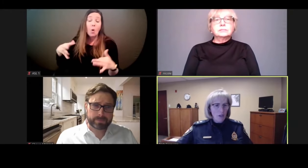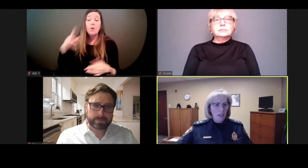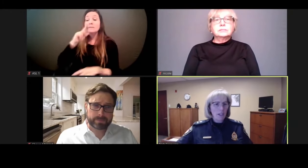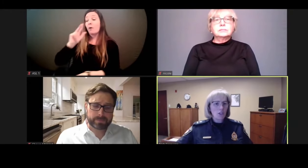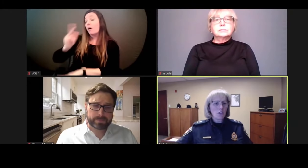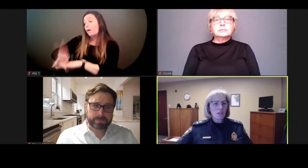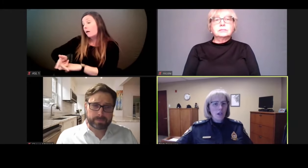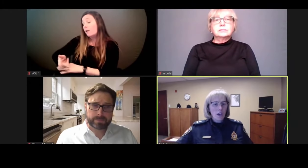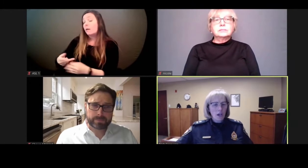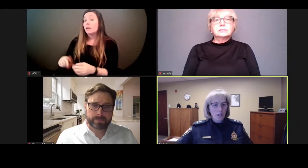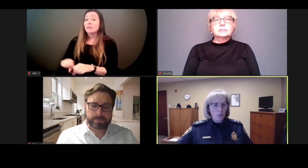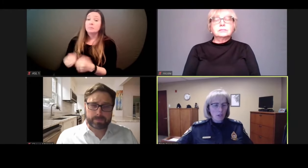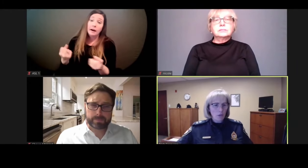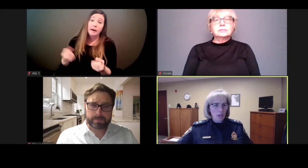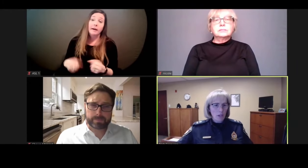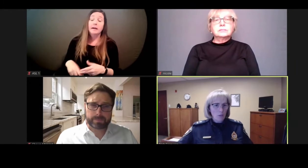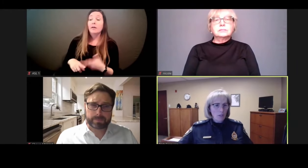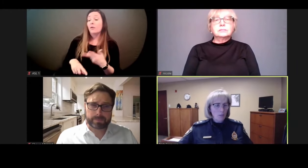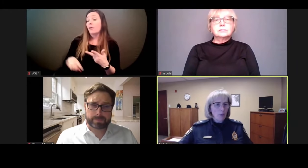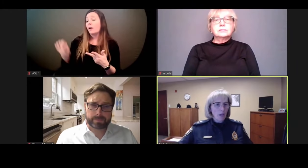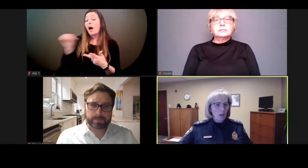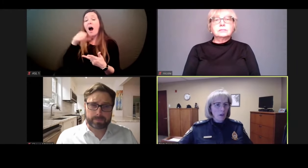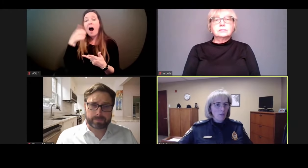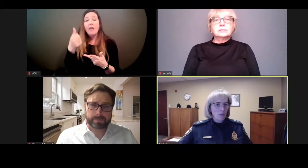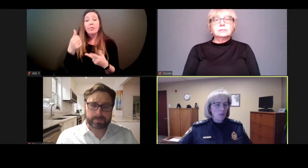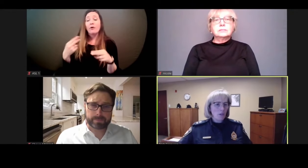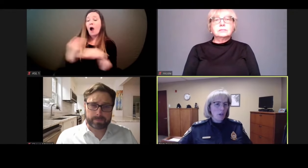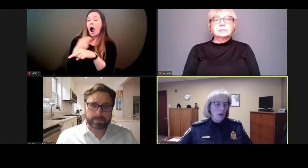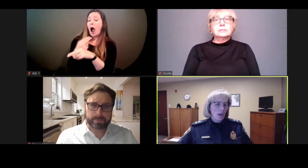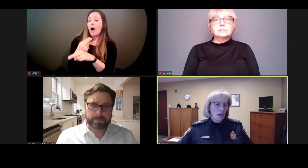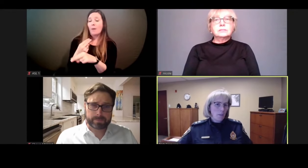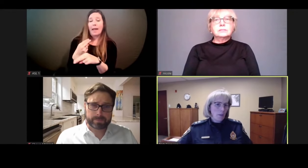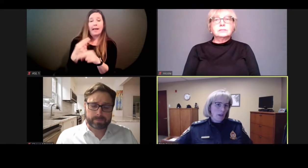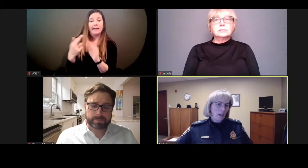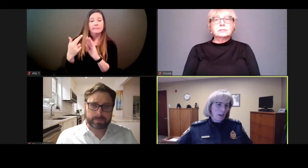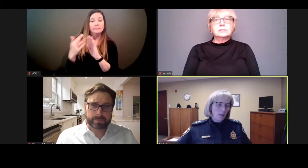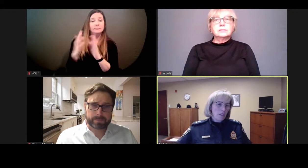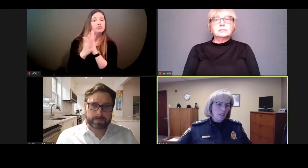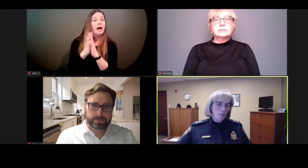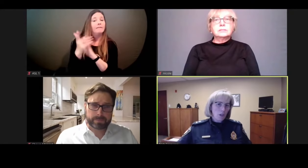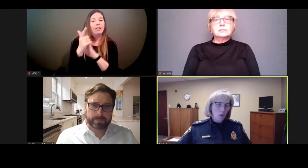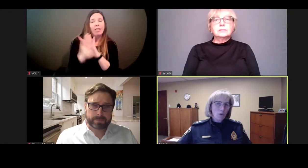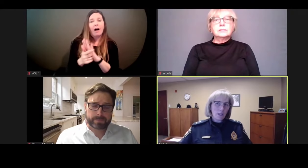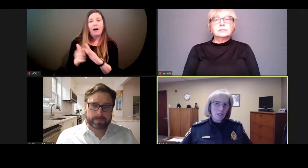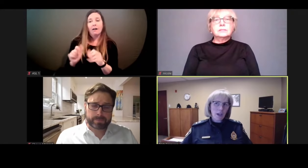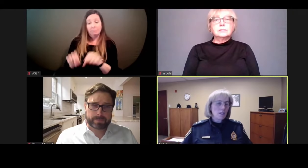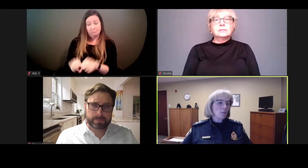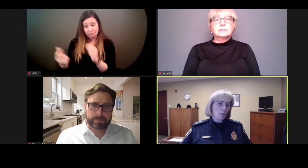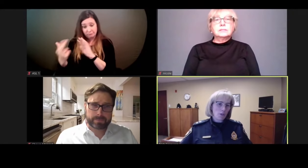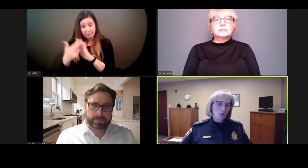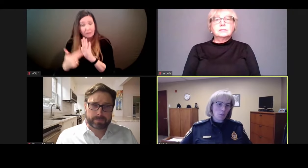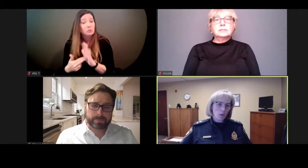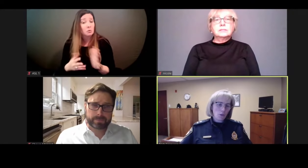HTA violations. They're working right now with some bylaw officers. And obviously we know that this has to be a measured approach,